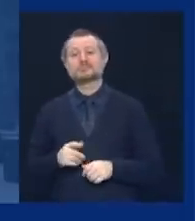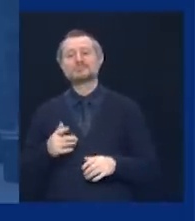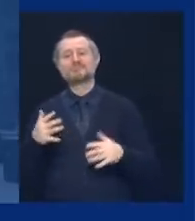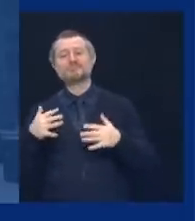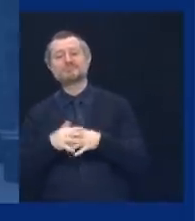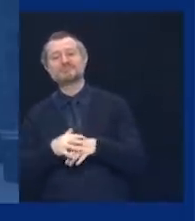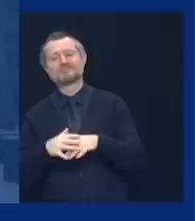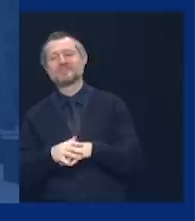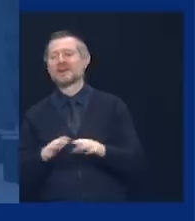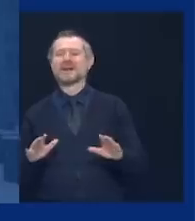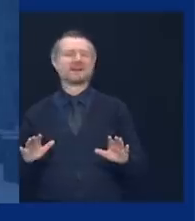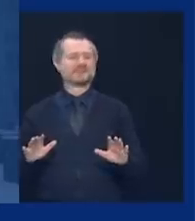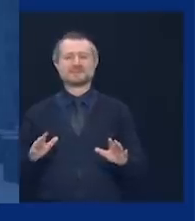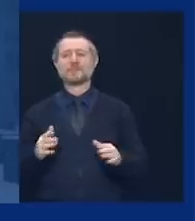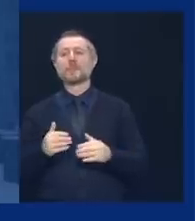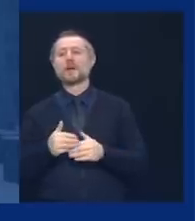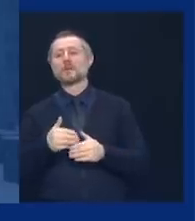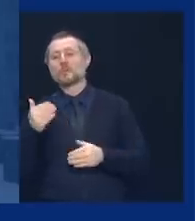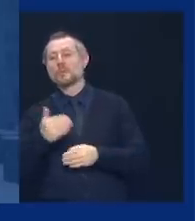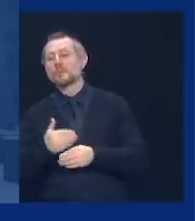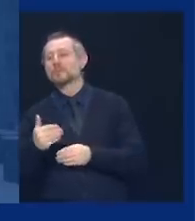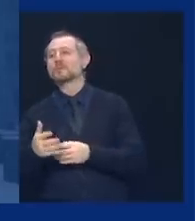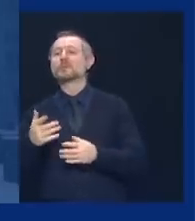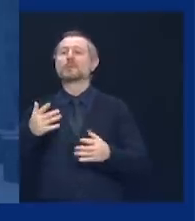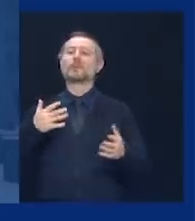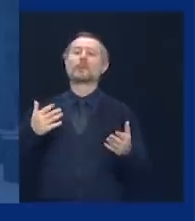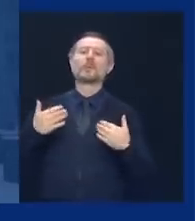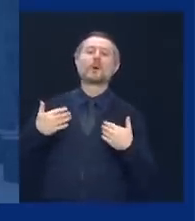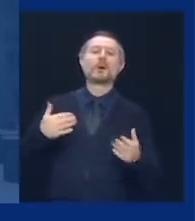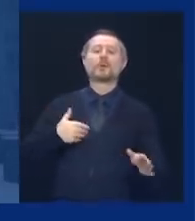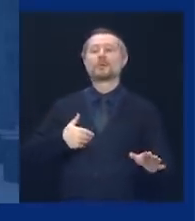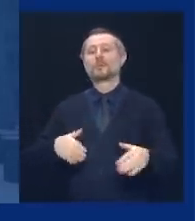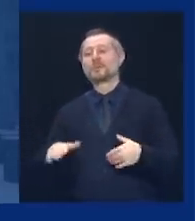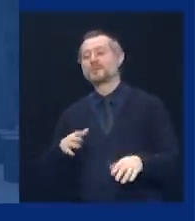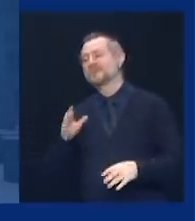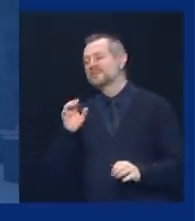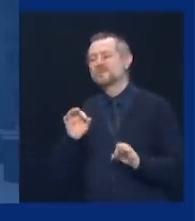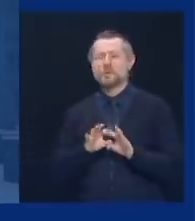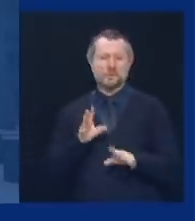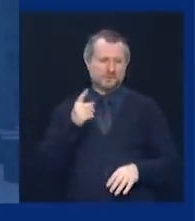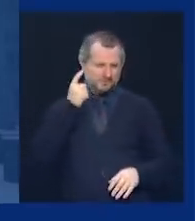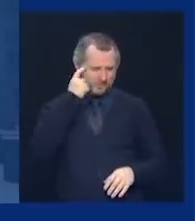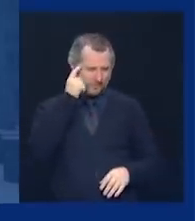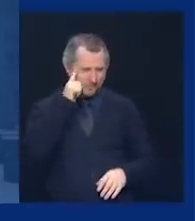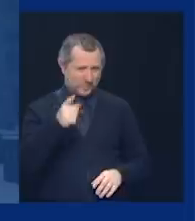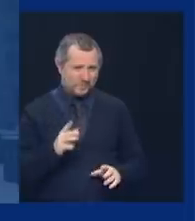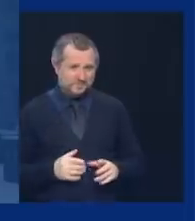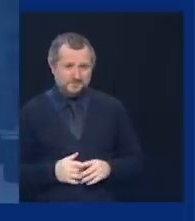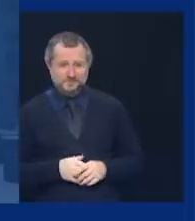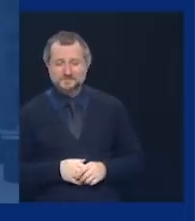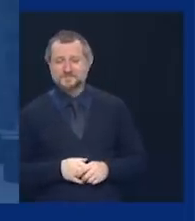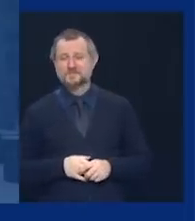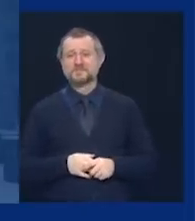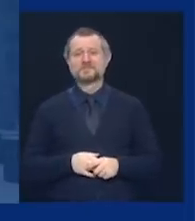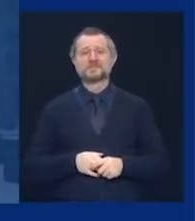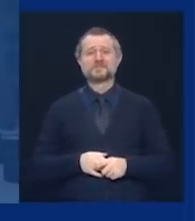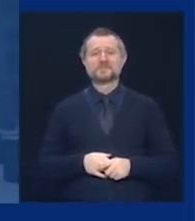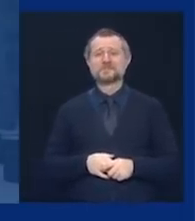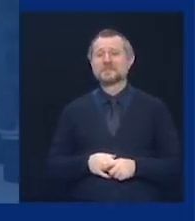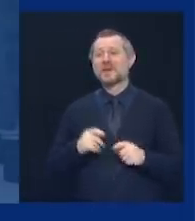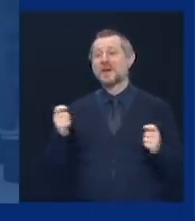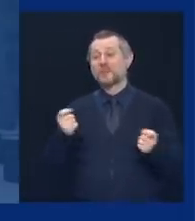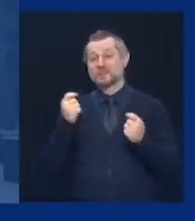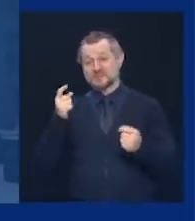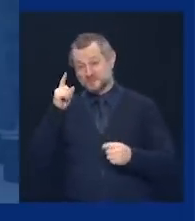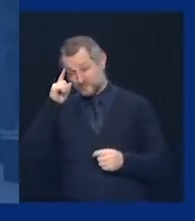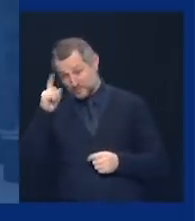Open the windows. Take a walk outside. Just be smart about the way you celebrate. Celebrate